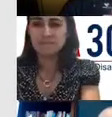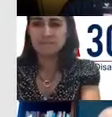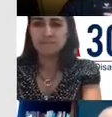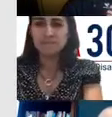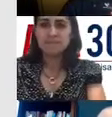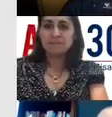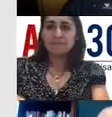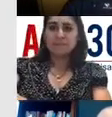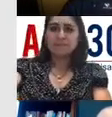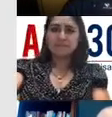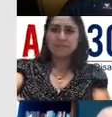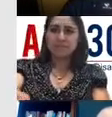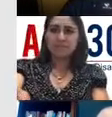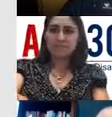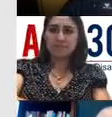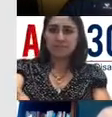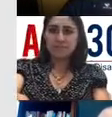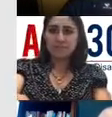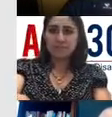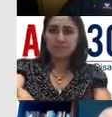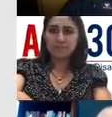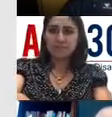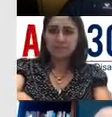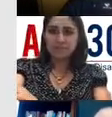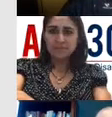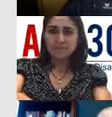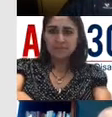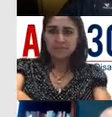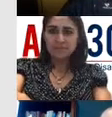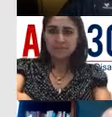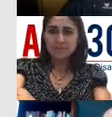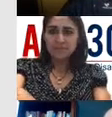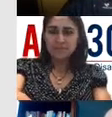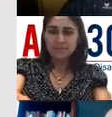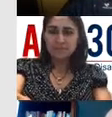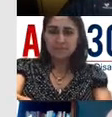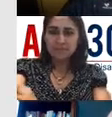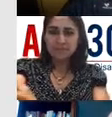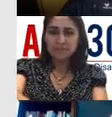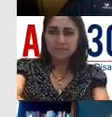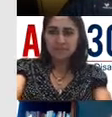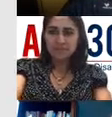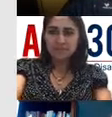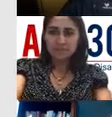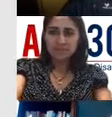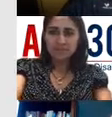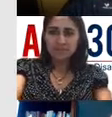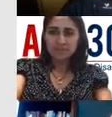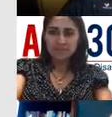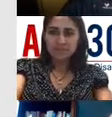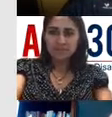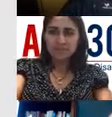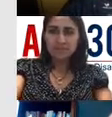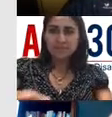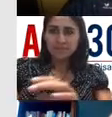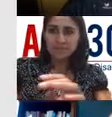of part of their accessibility settings. And I'm going to drop this Word file in the chat, and then you can download